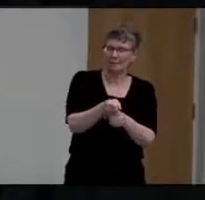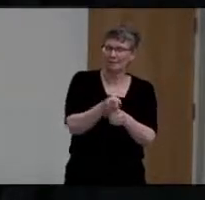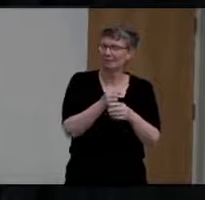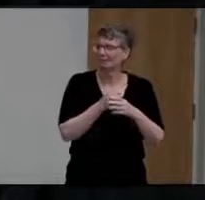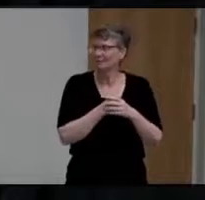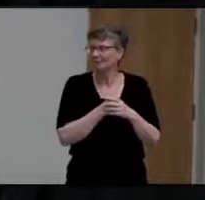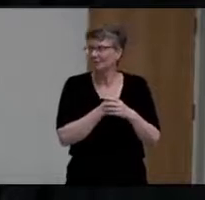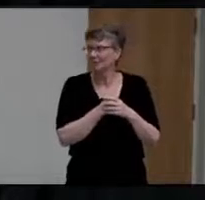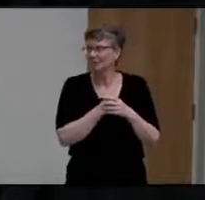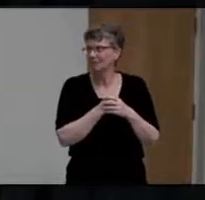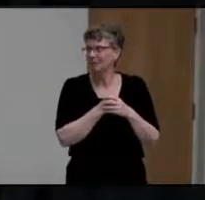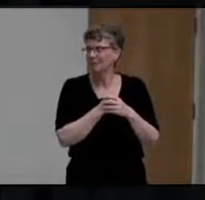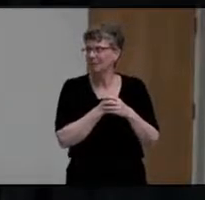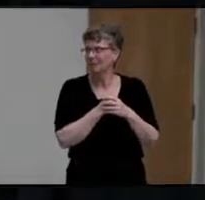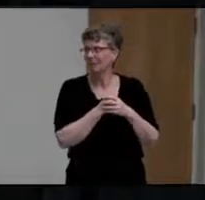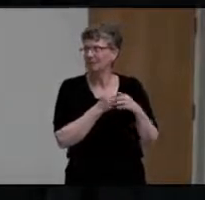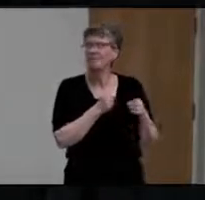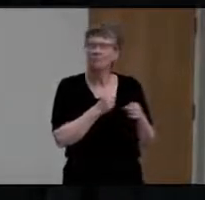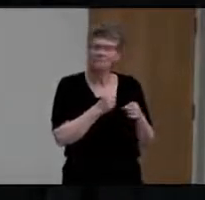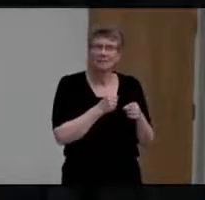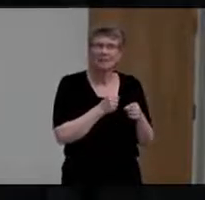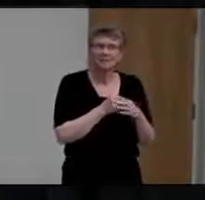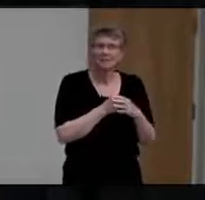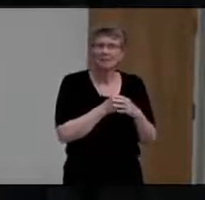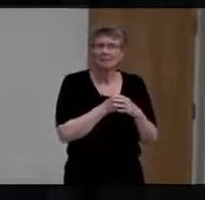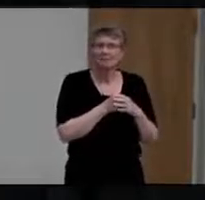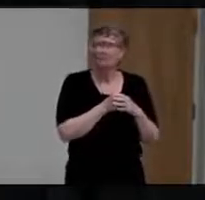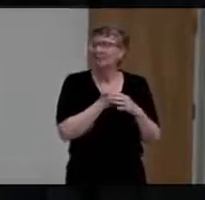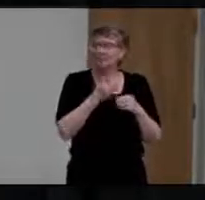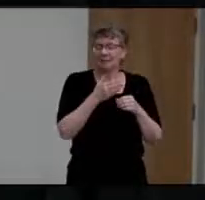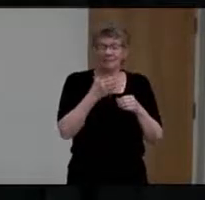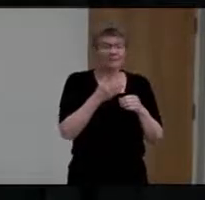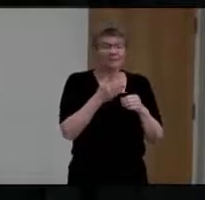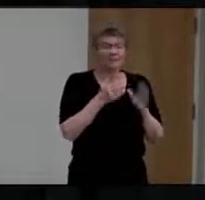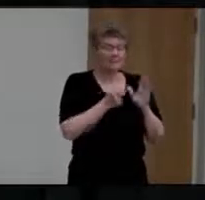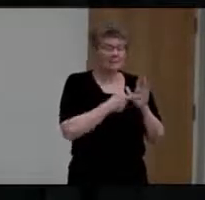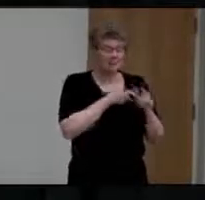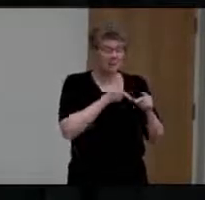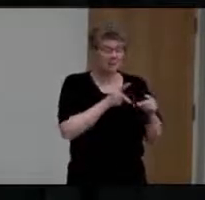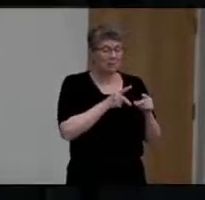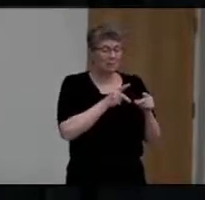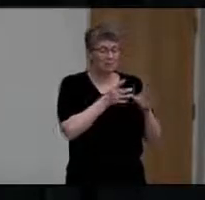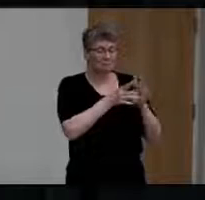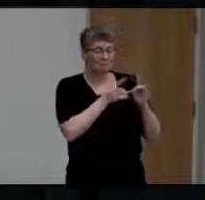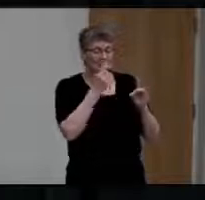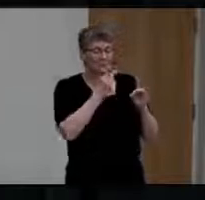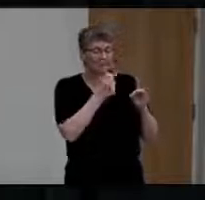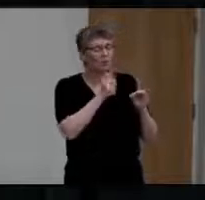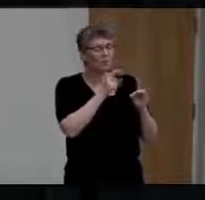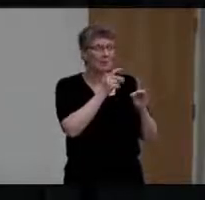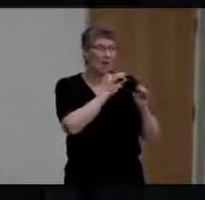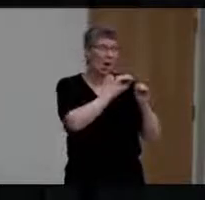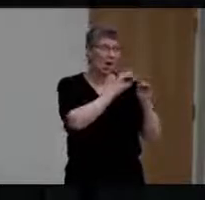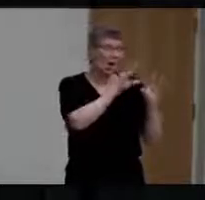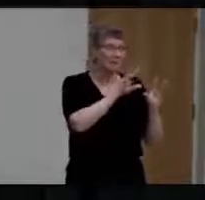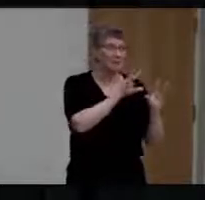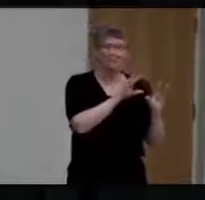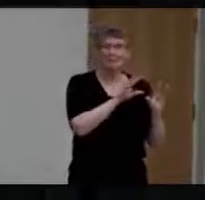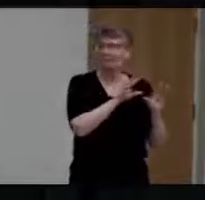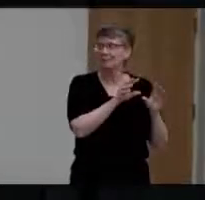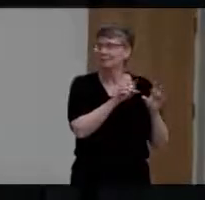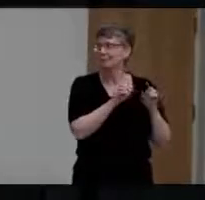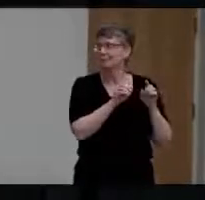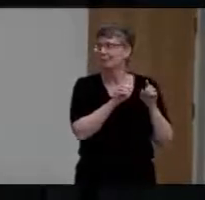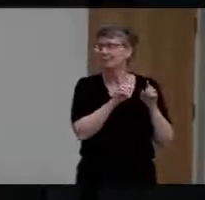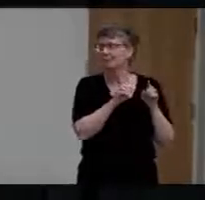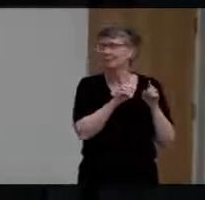observing them in reality in other forms. You know, sometimes someone will say something that should have been obvious or apparent, and then I kind of, maybe you four don't know what that's